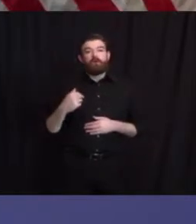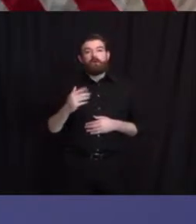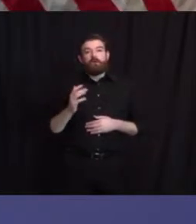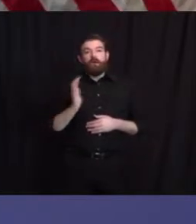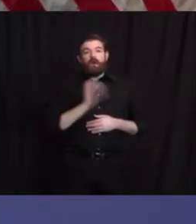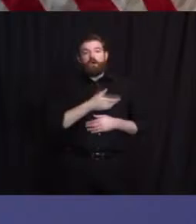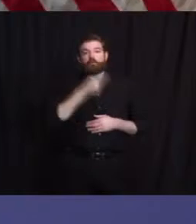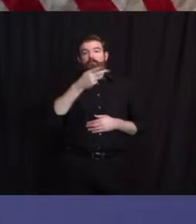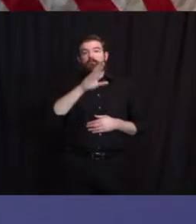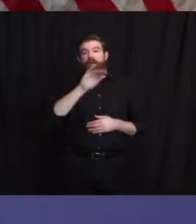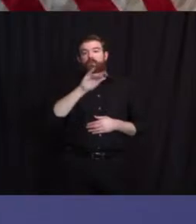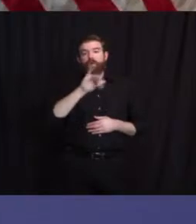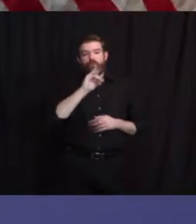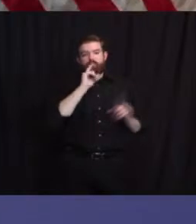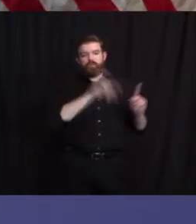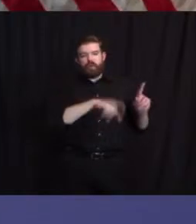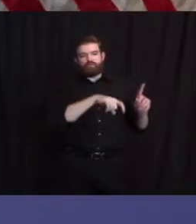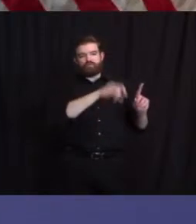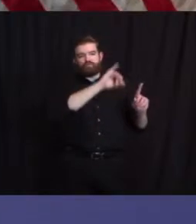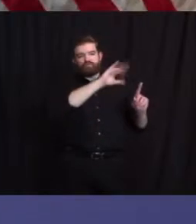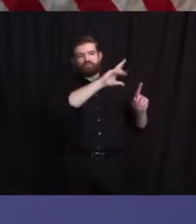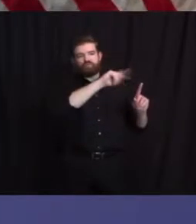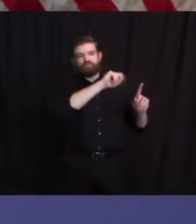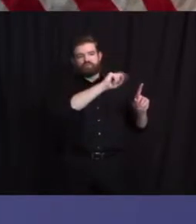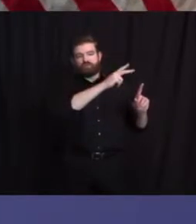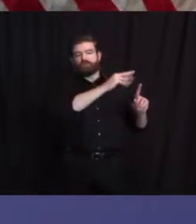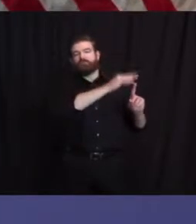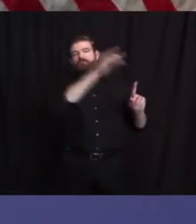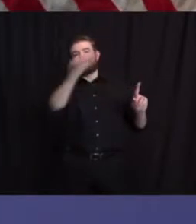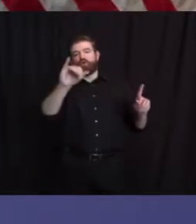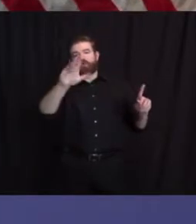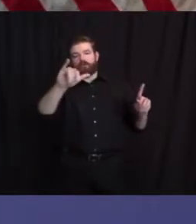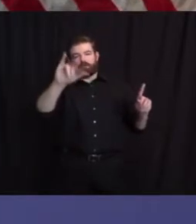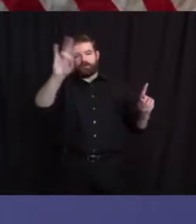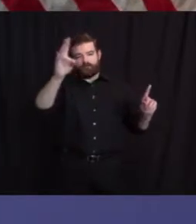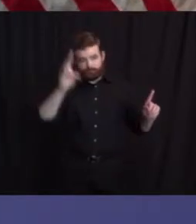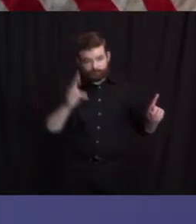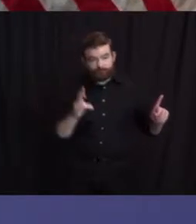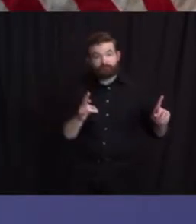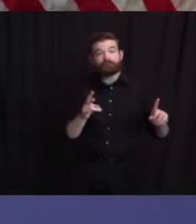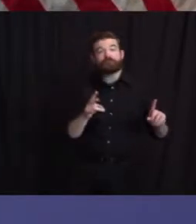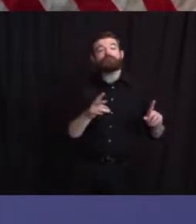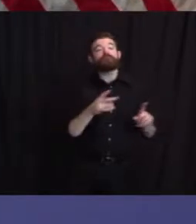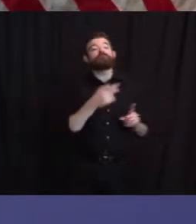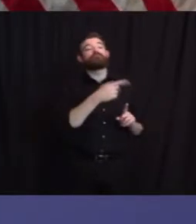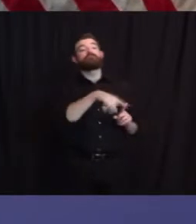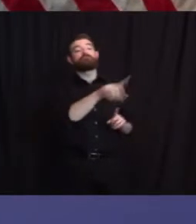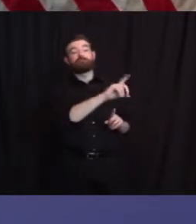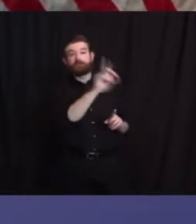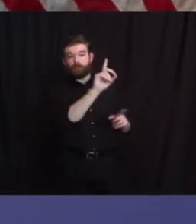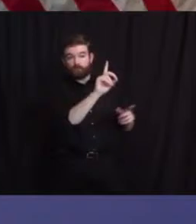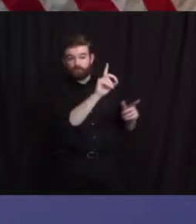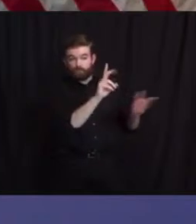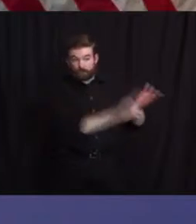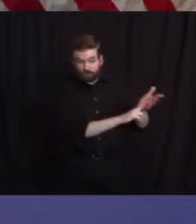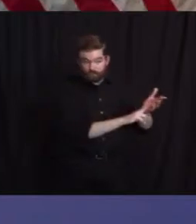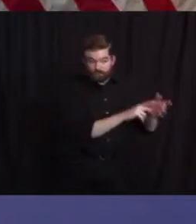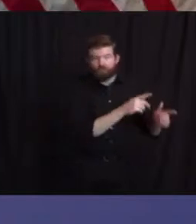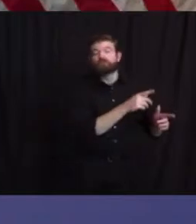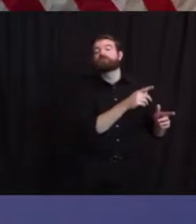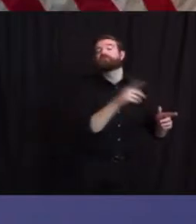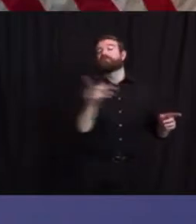in one of the two big parties, Democratic or Republican, you'll get your ballot that you are welcome either to mail in. If you're